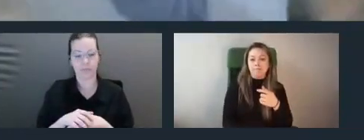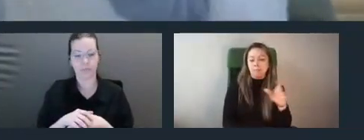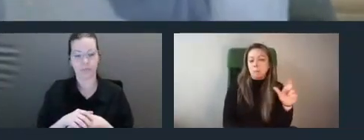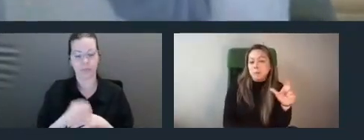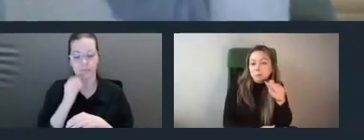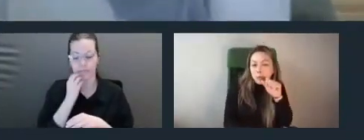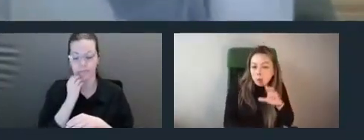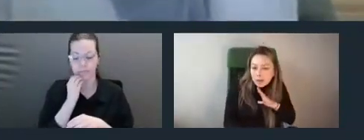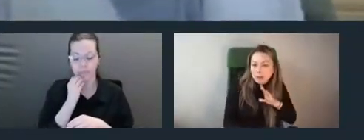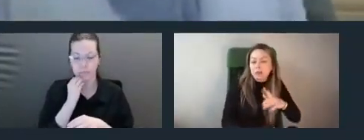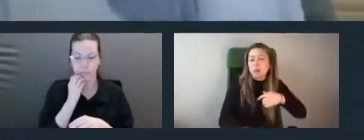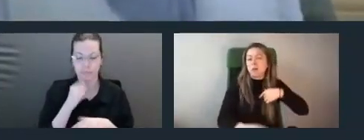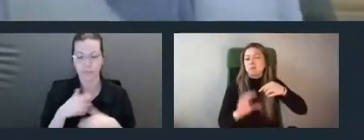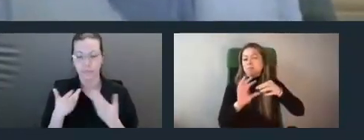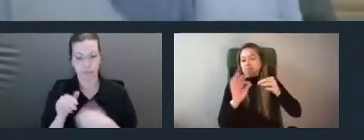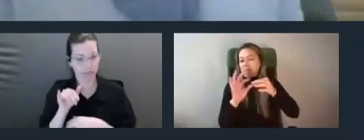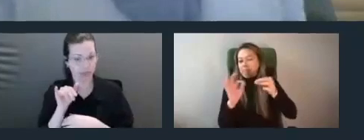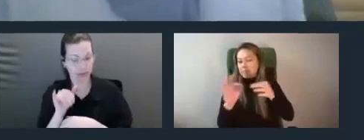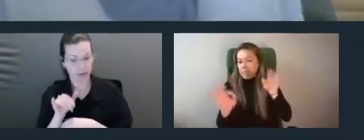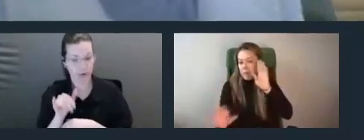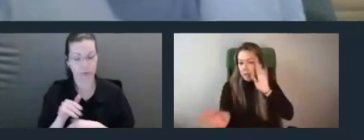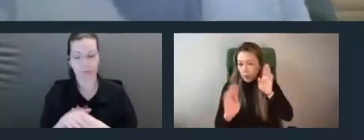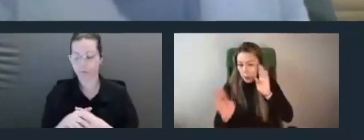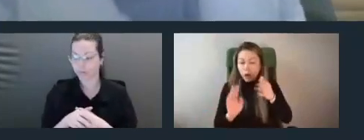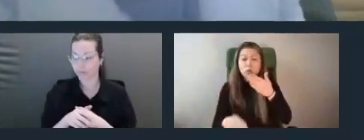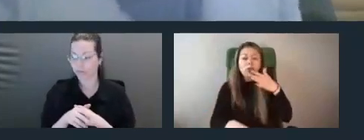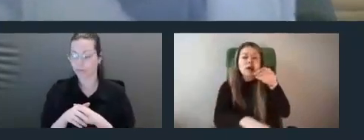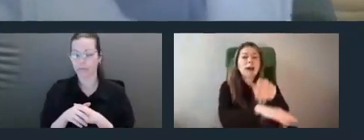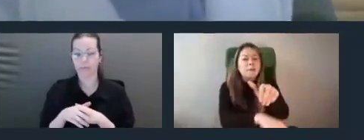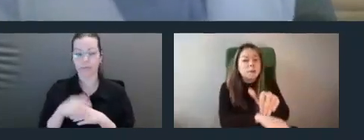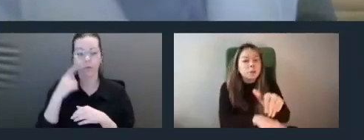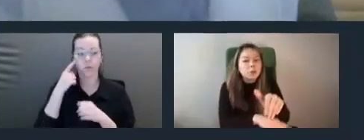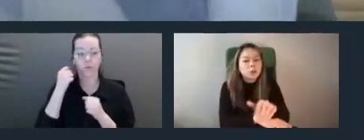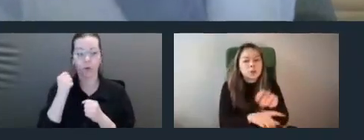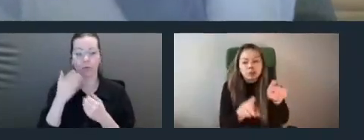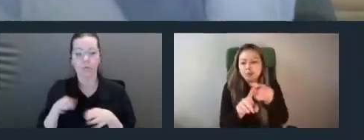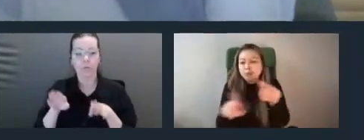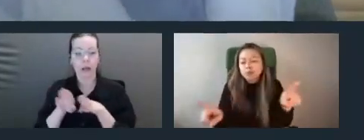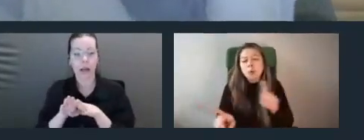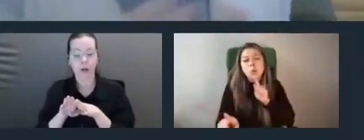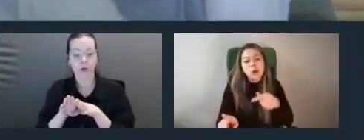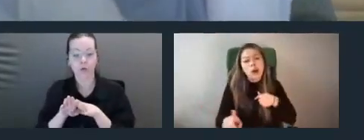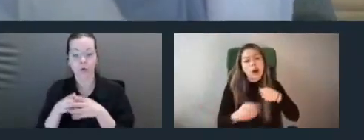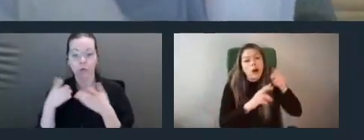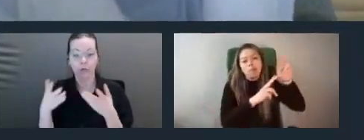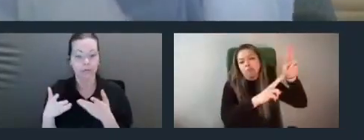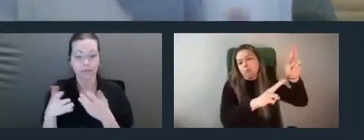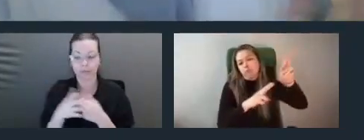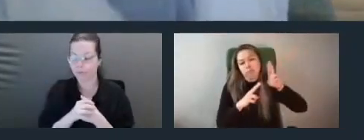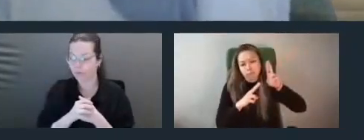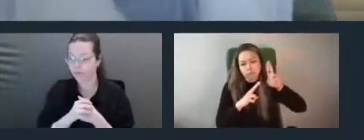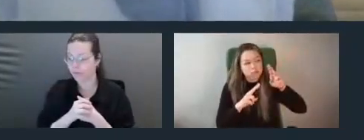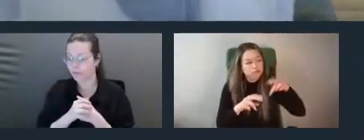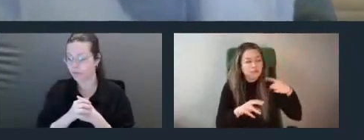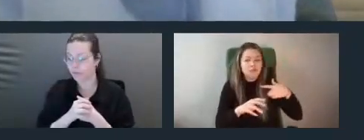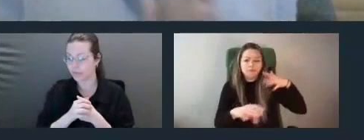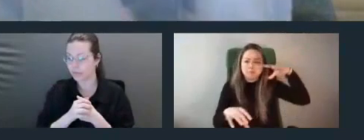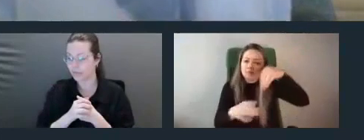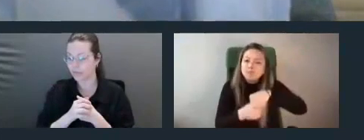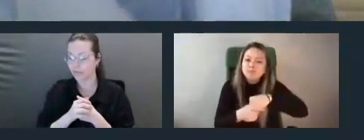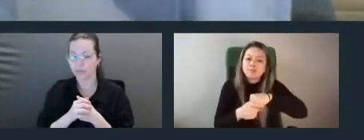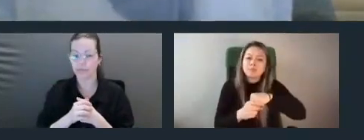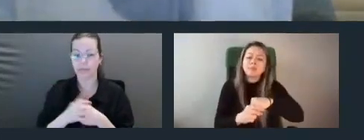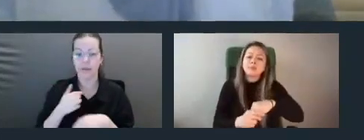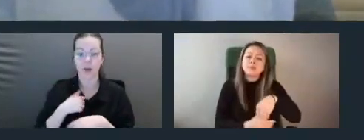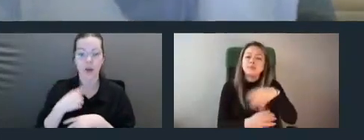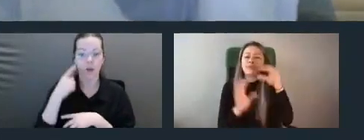and good afternoon, everyone. It's such an honor for me to be here with all of you and address all the attendees and all